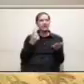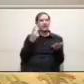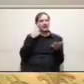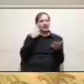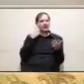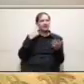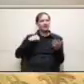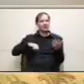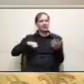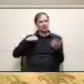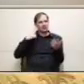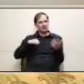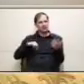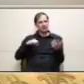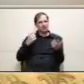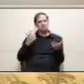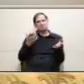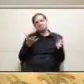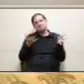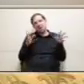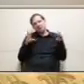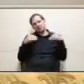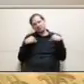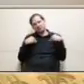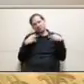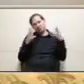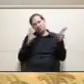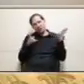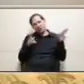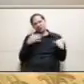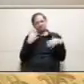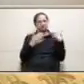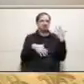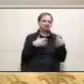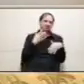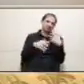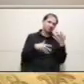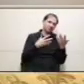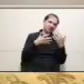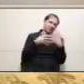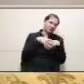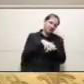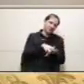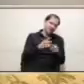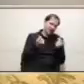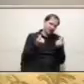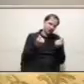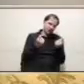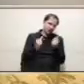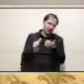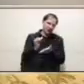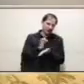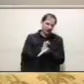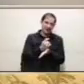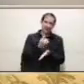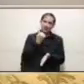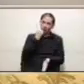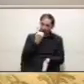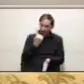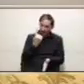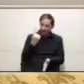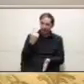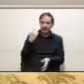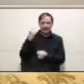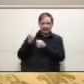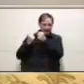just proceeded as normal without implementing the financial recovery plan. And by the way, this is one municipality that over years